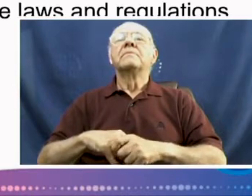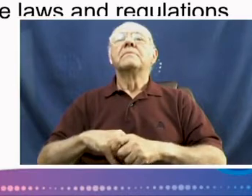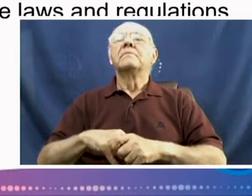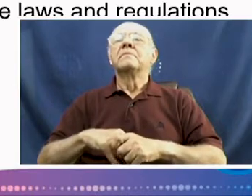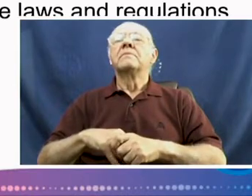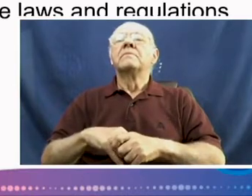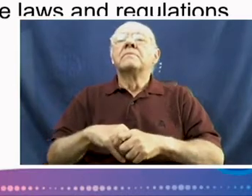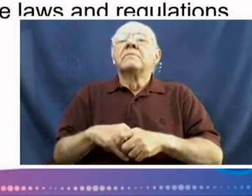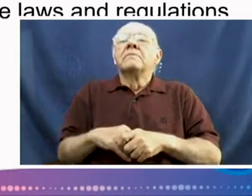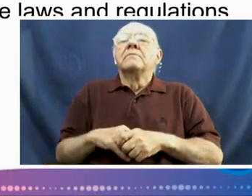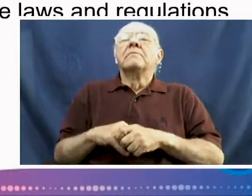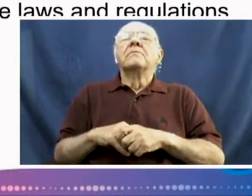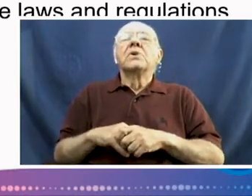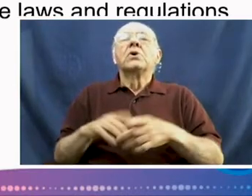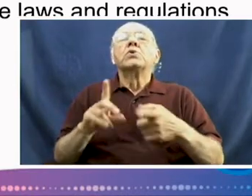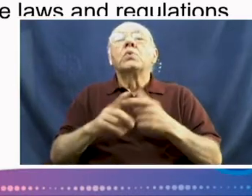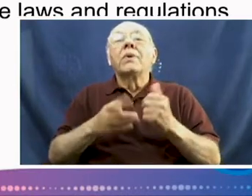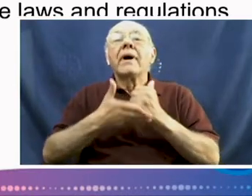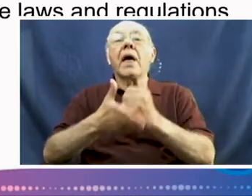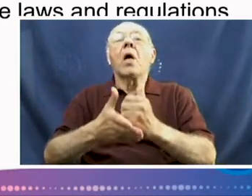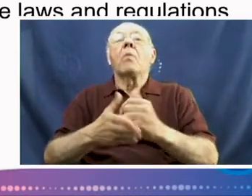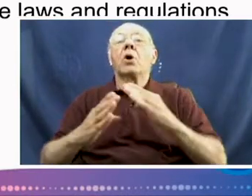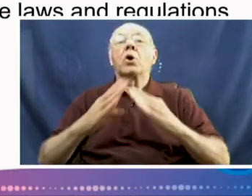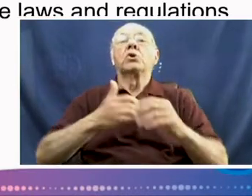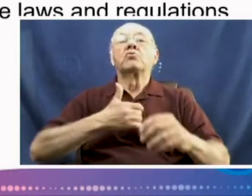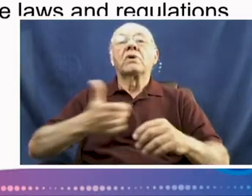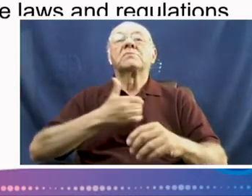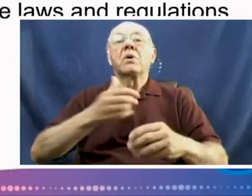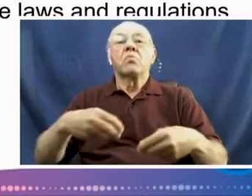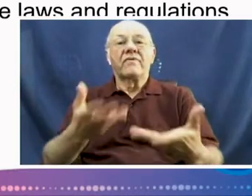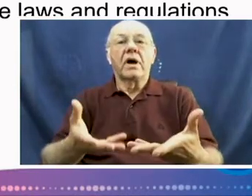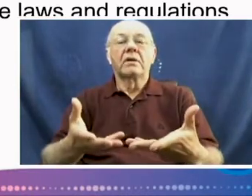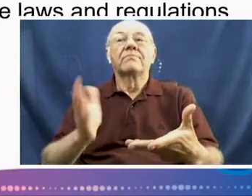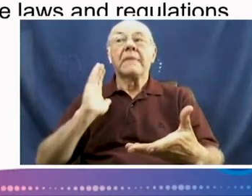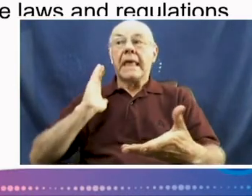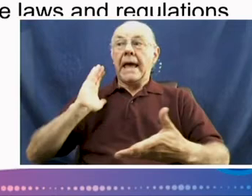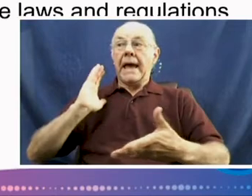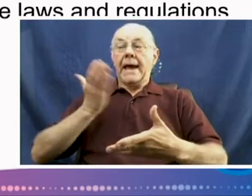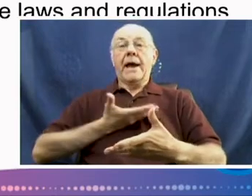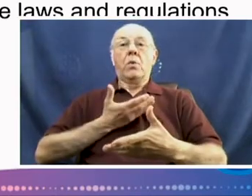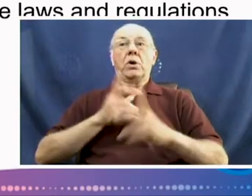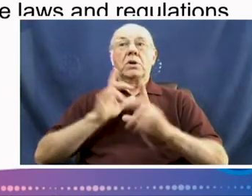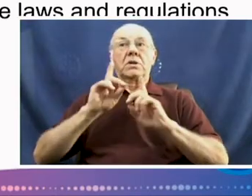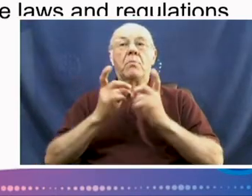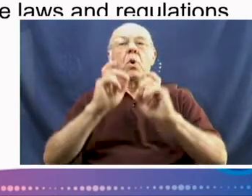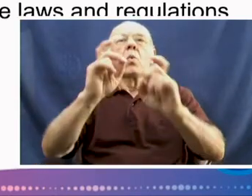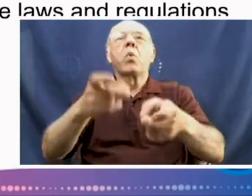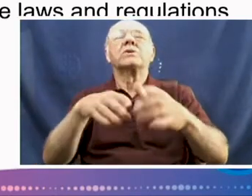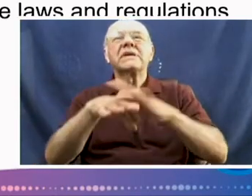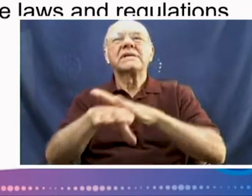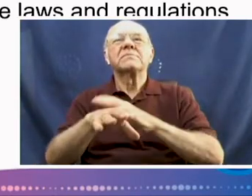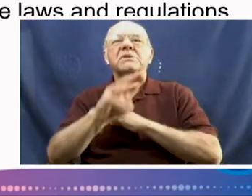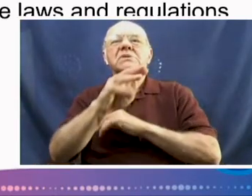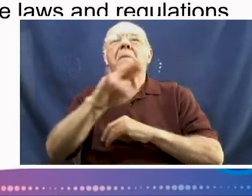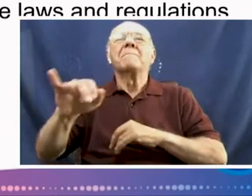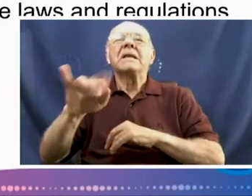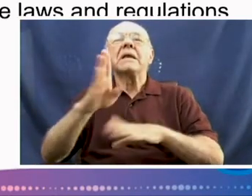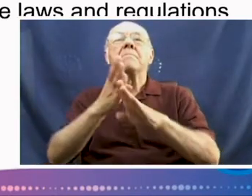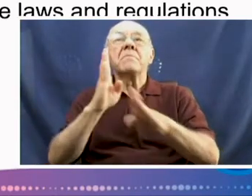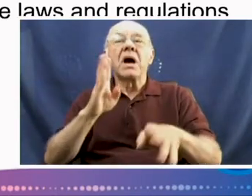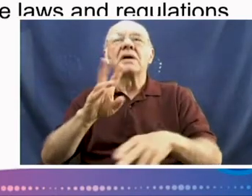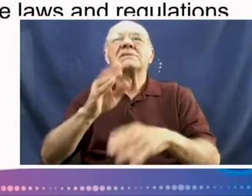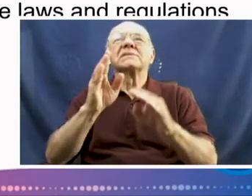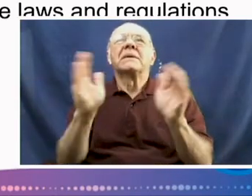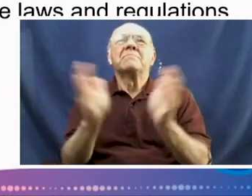In order to assist our community transportation providers, our department awards accessible minibuses, minivans, and medium-duty